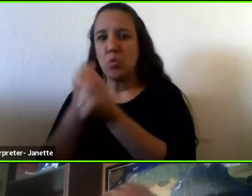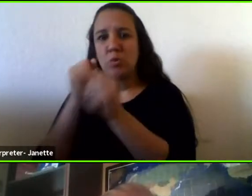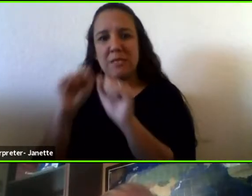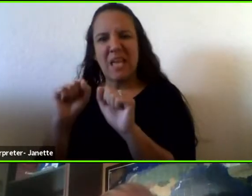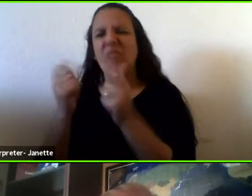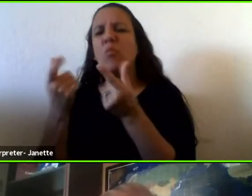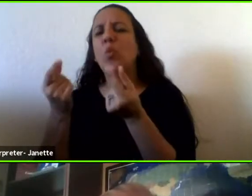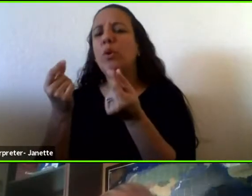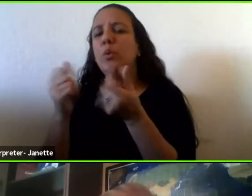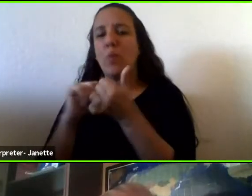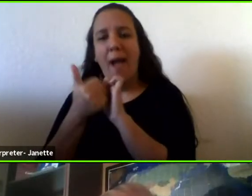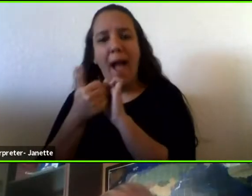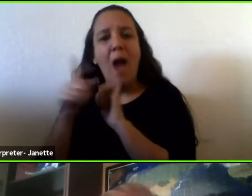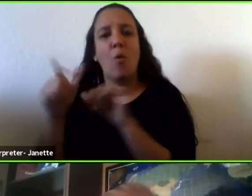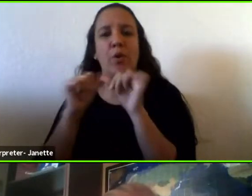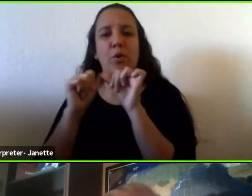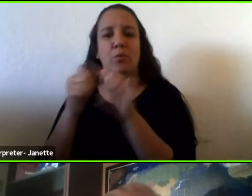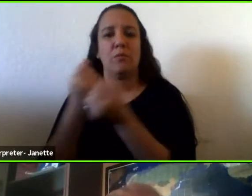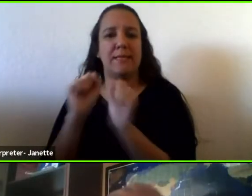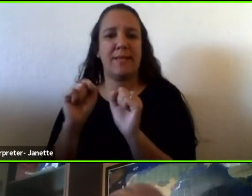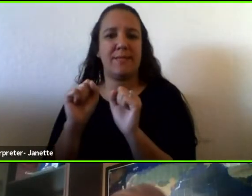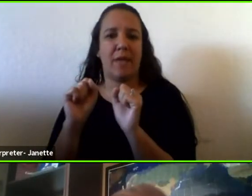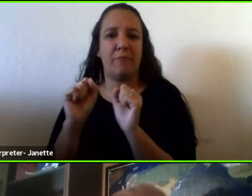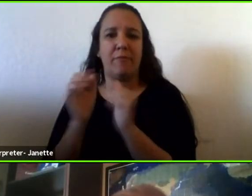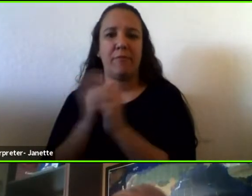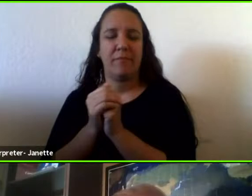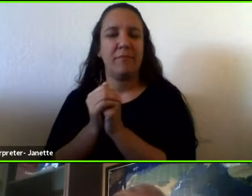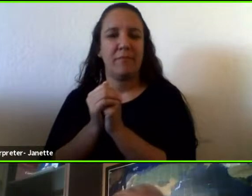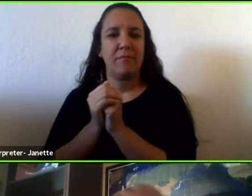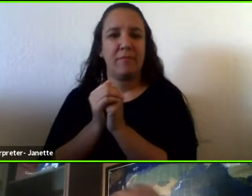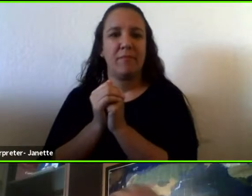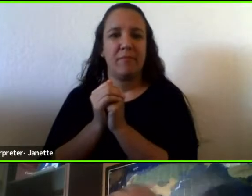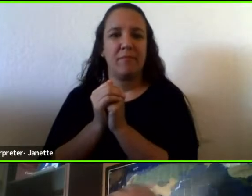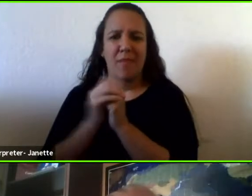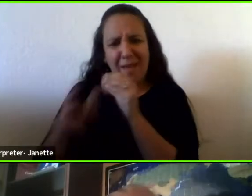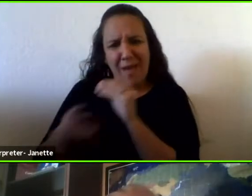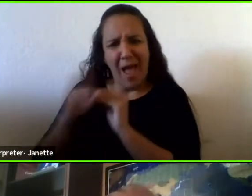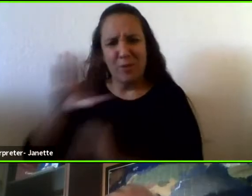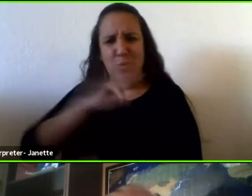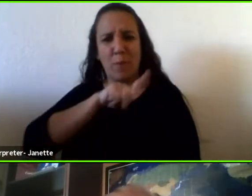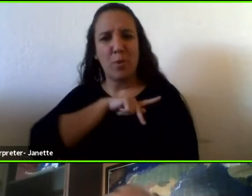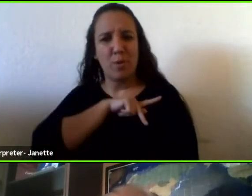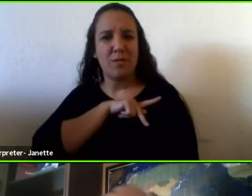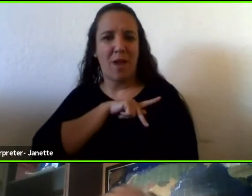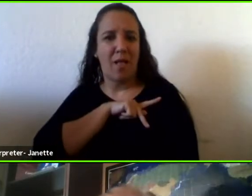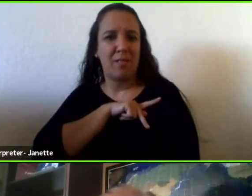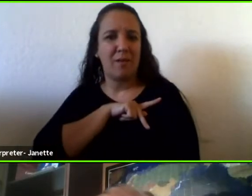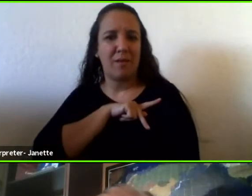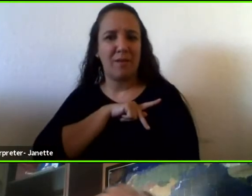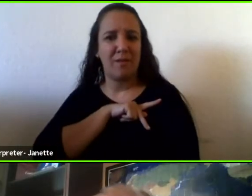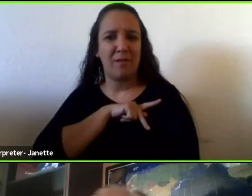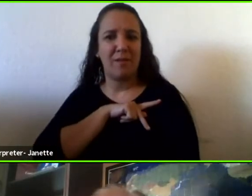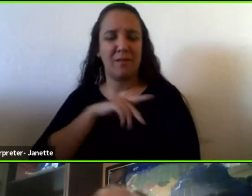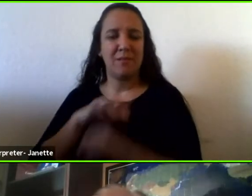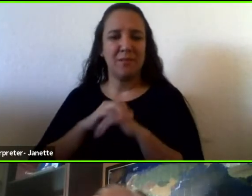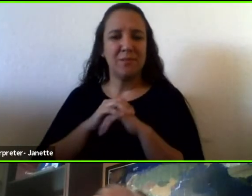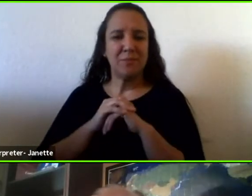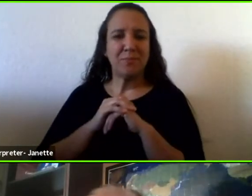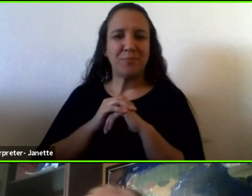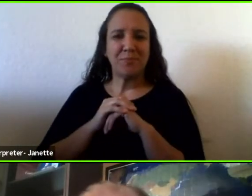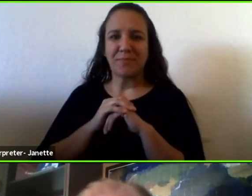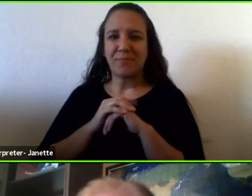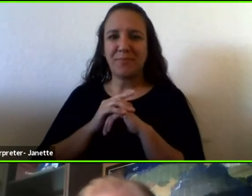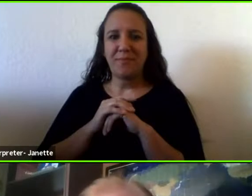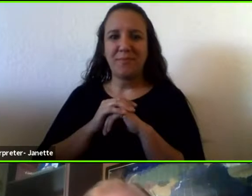welcome, safe. You know, whatever it is that you have to do, definitely add your personality, add your wit. But I think that that's one of the main